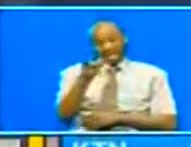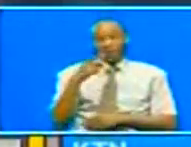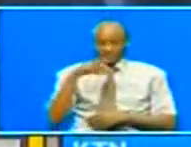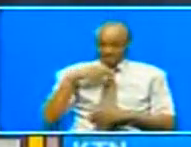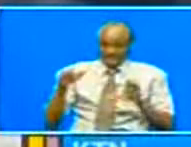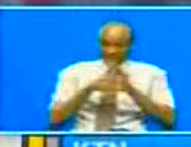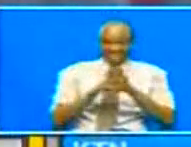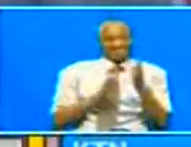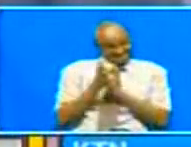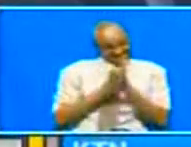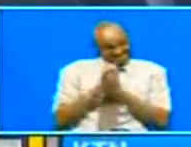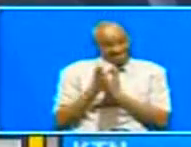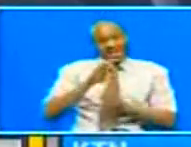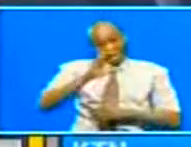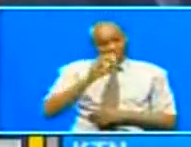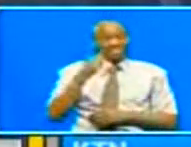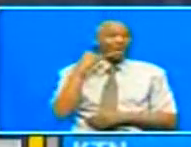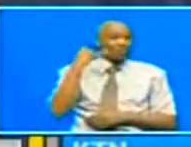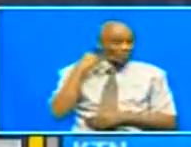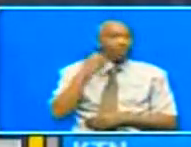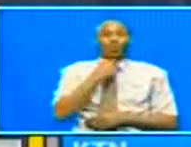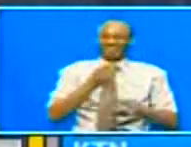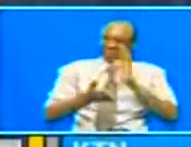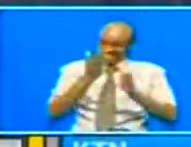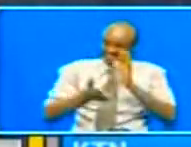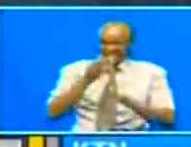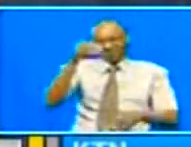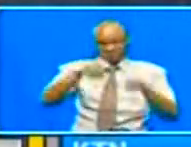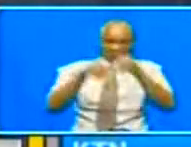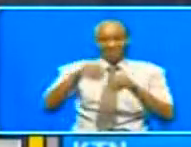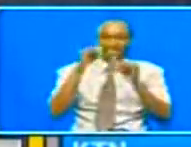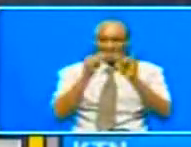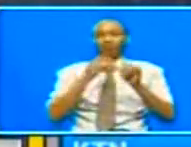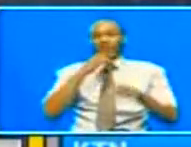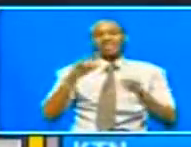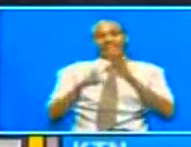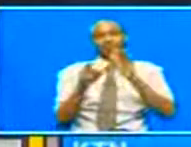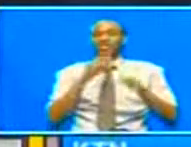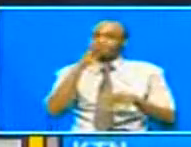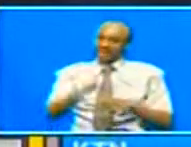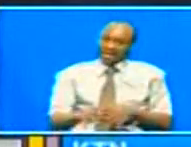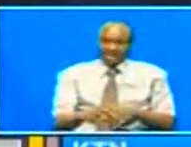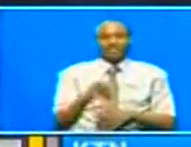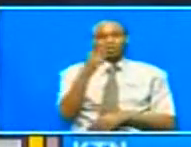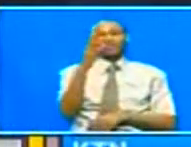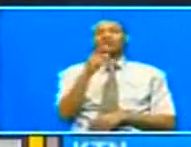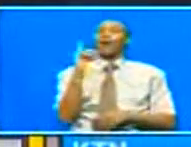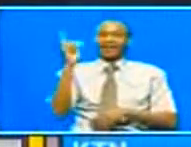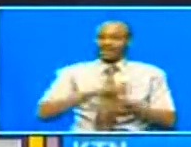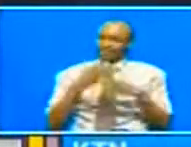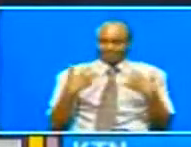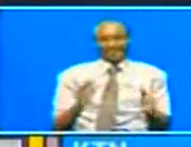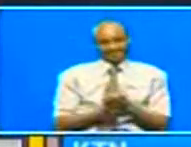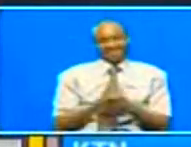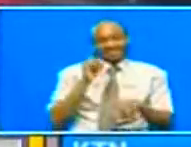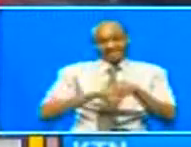the members of the County Assembly in Nakuru to quickly go to the ballot to elect a new speaker in just less than 24 hours after the